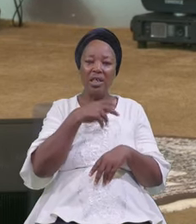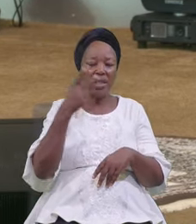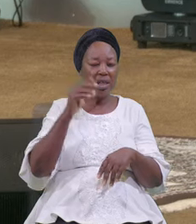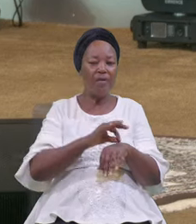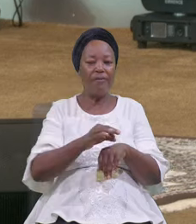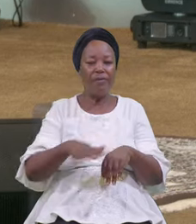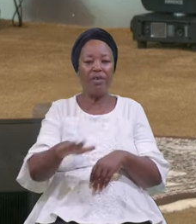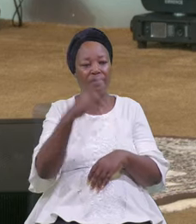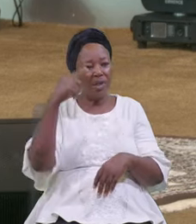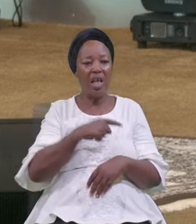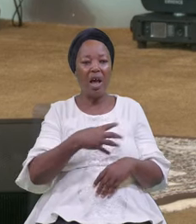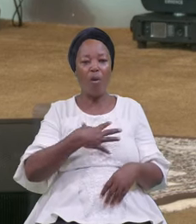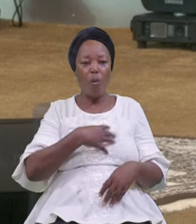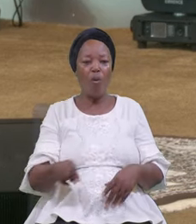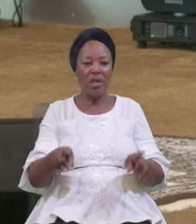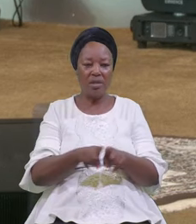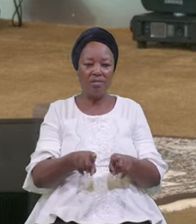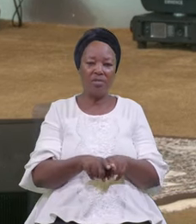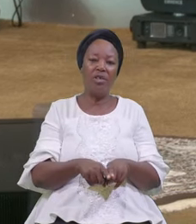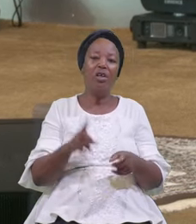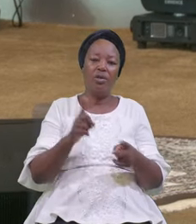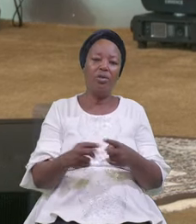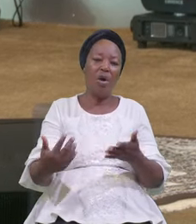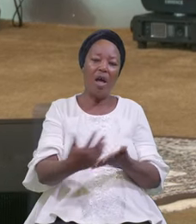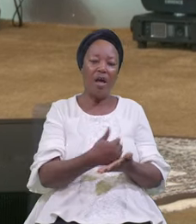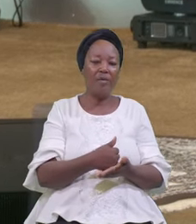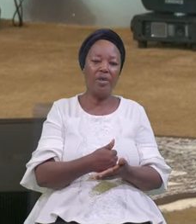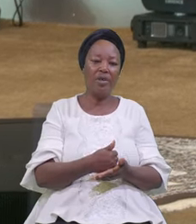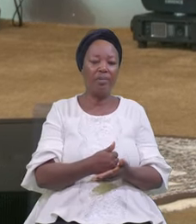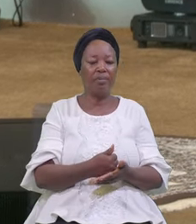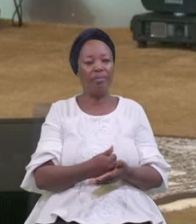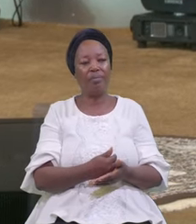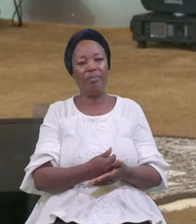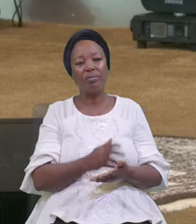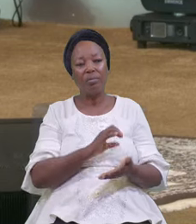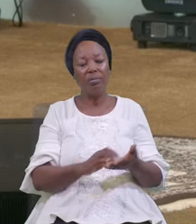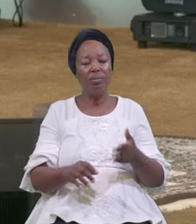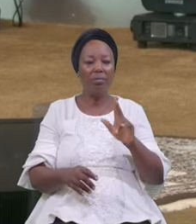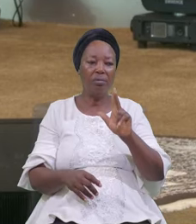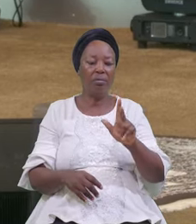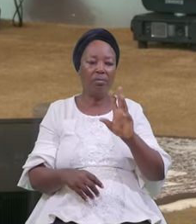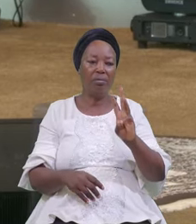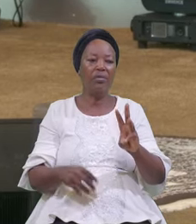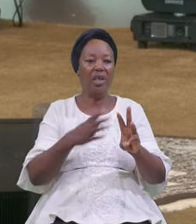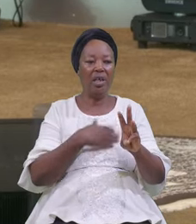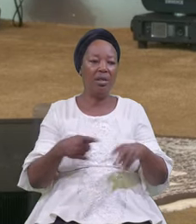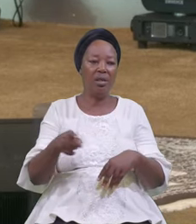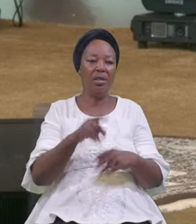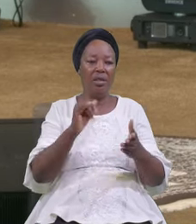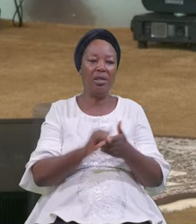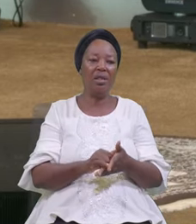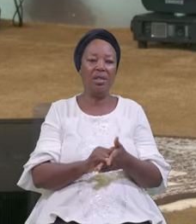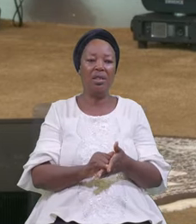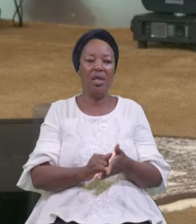white already to harvest. Verse 36, in verse 36, and he that reapeth